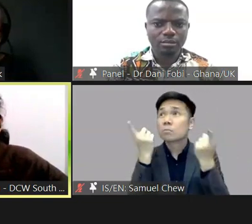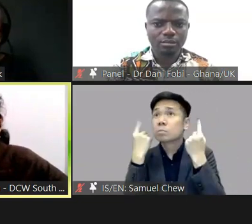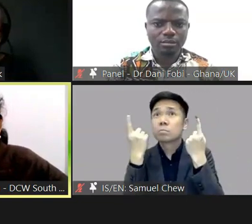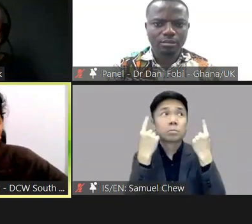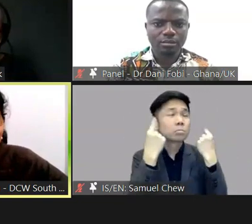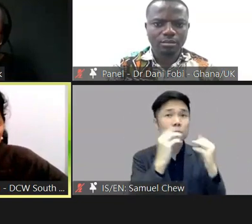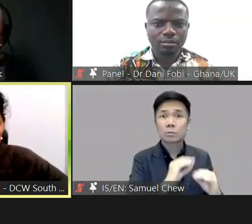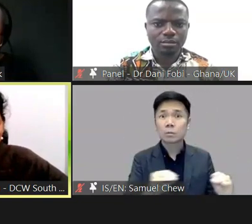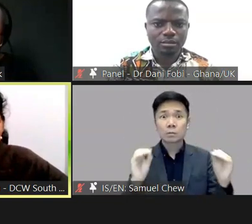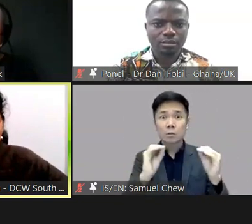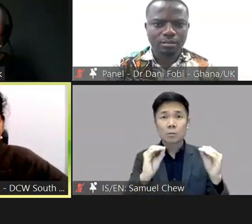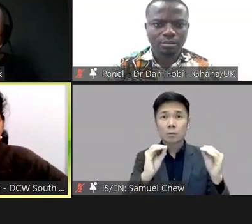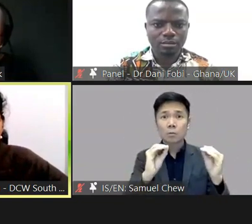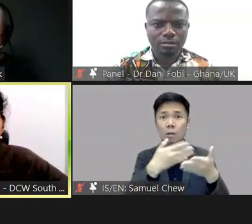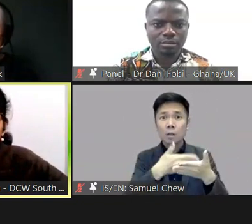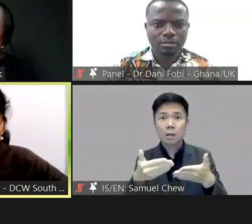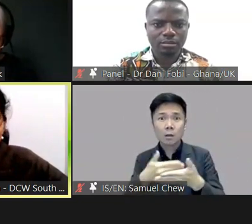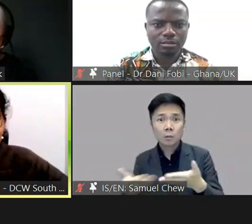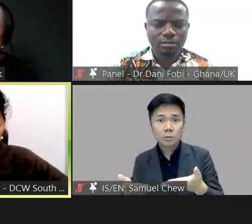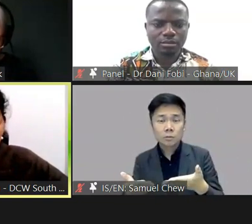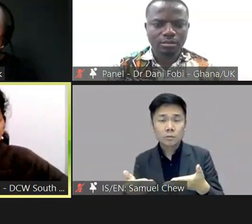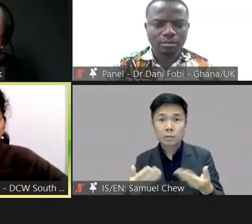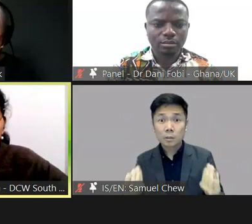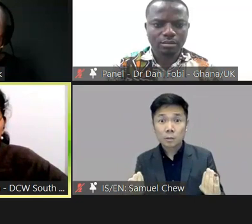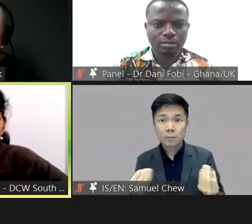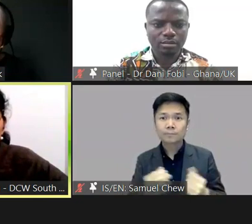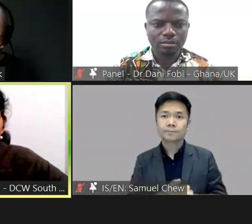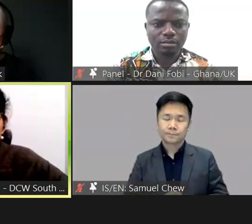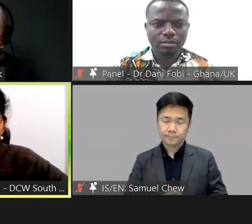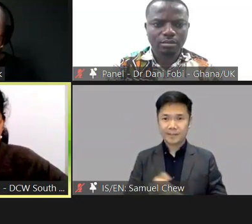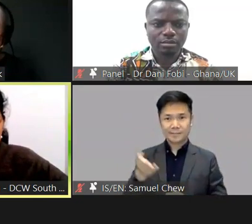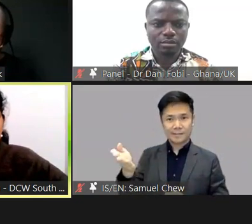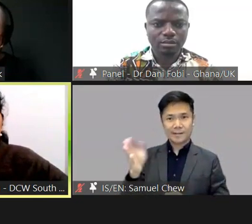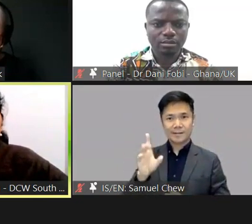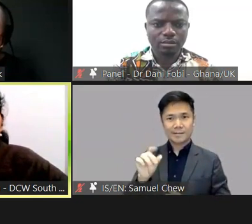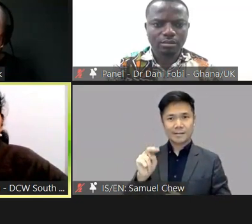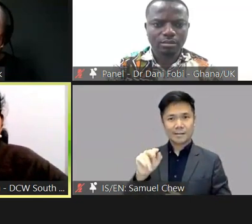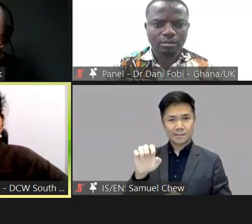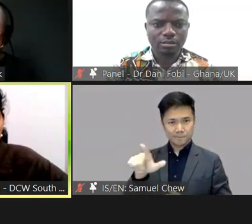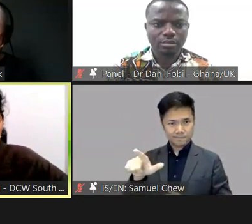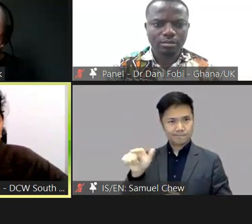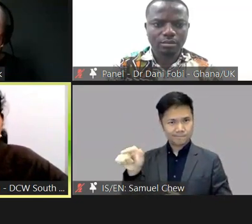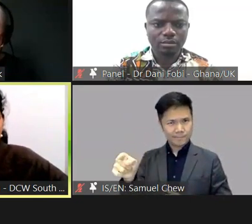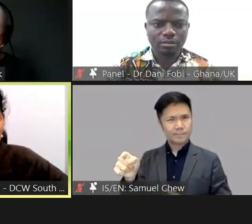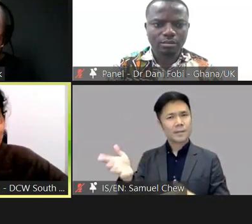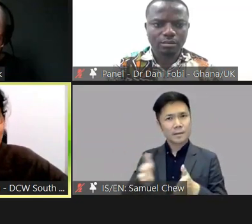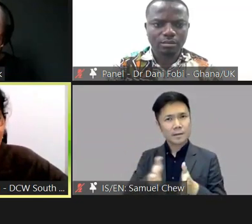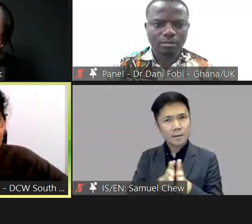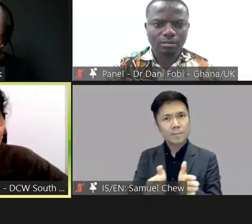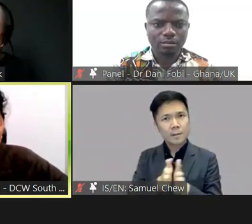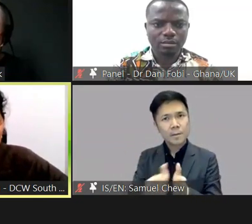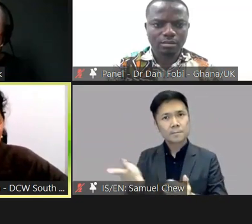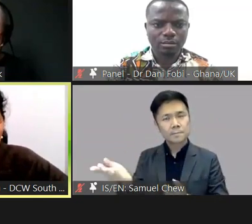like Danny really pointed out come into play, where the families can, without any fear,